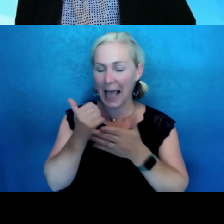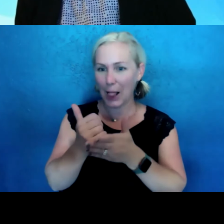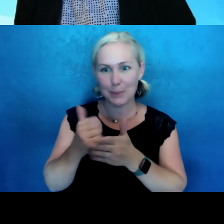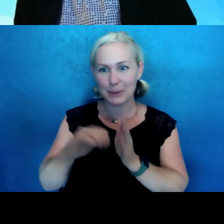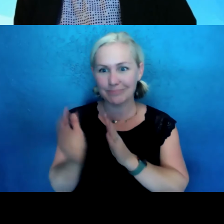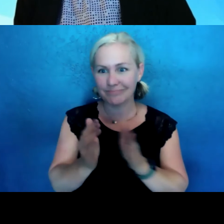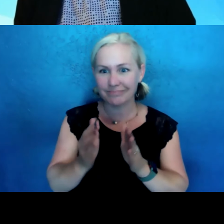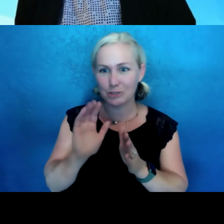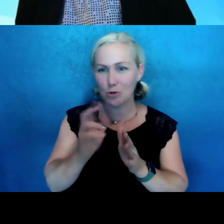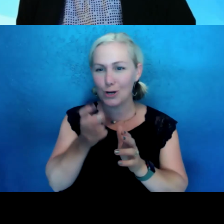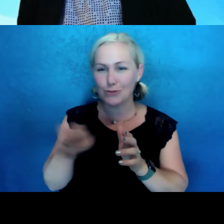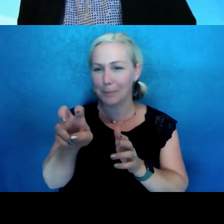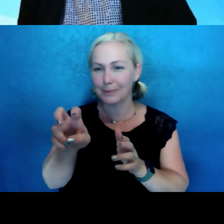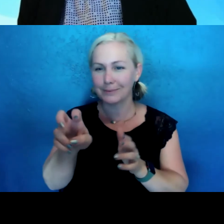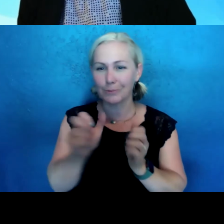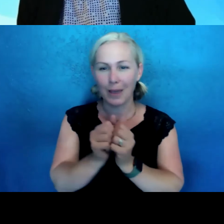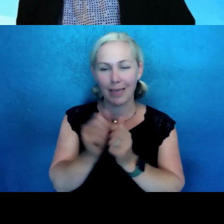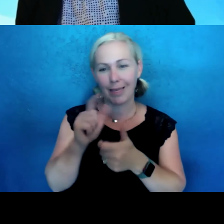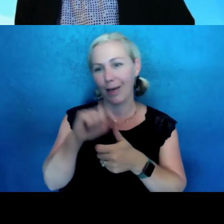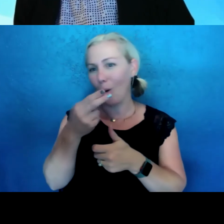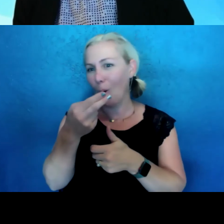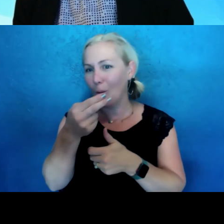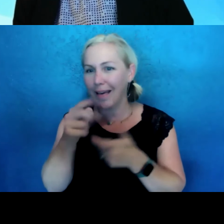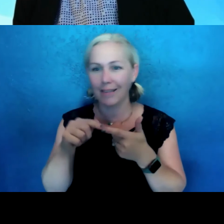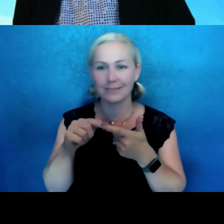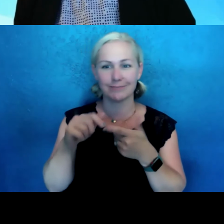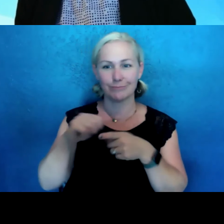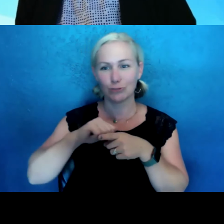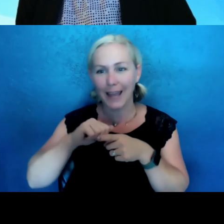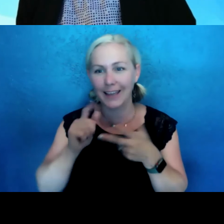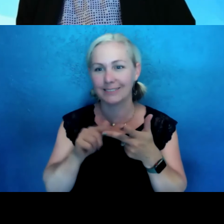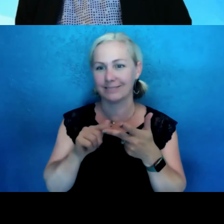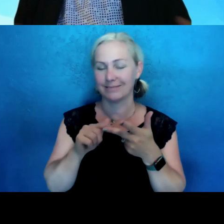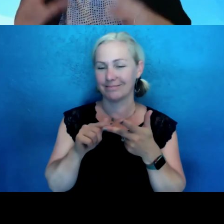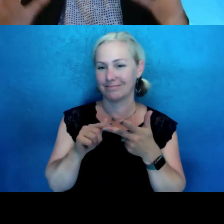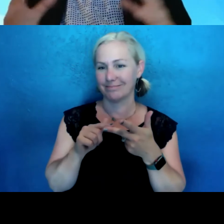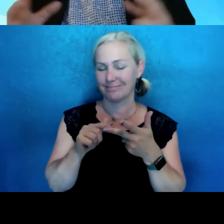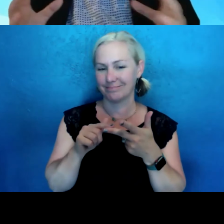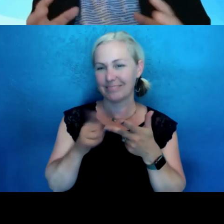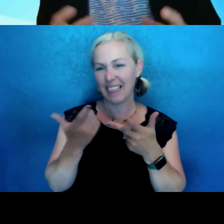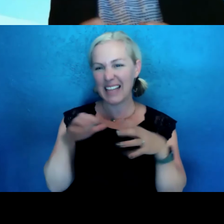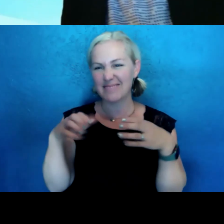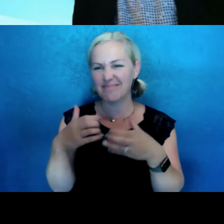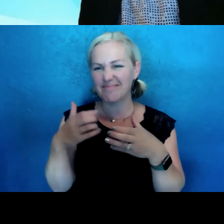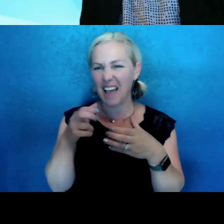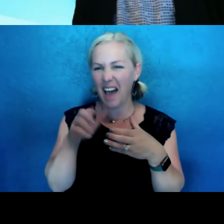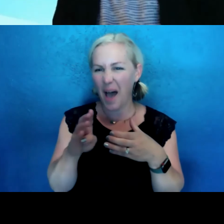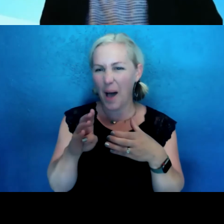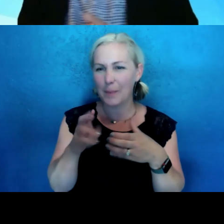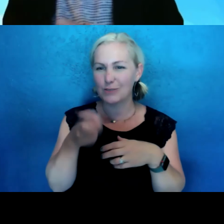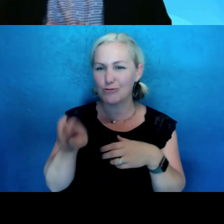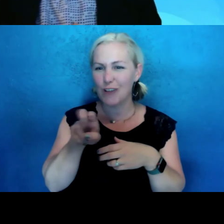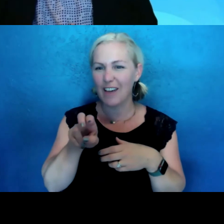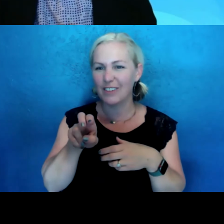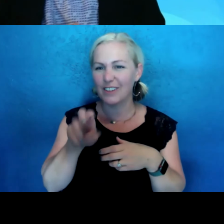your whole trip with hotels or train or other. So that's the hub in that sense. Your travel agent is your hub, whether